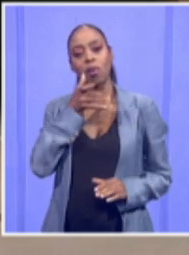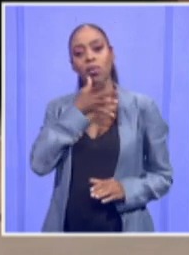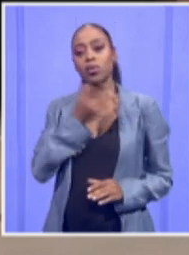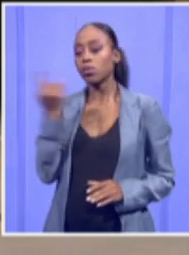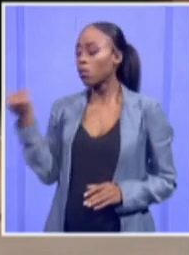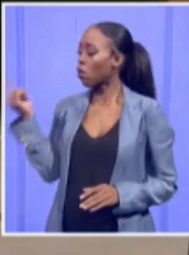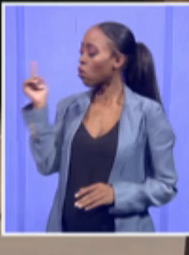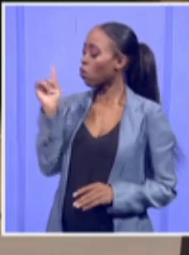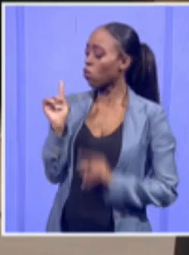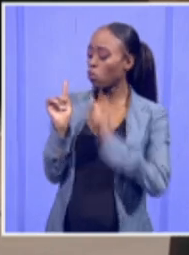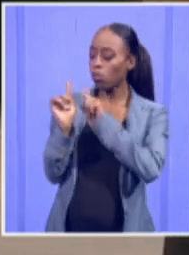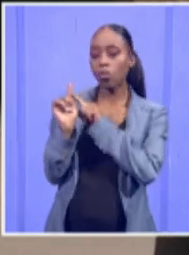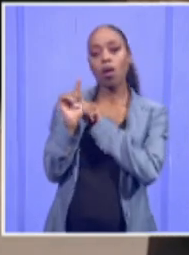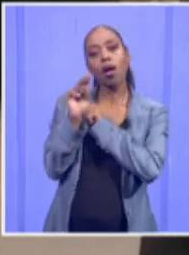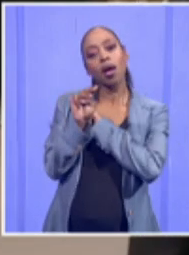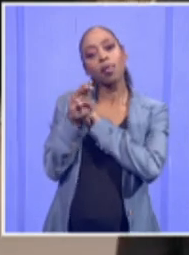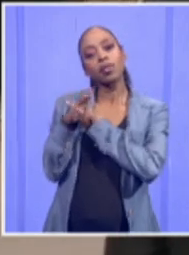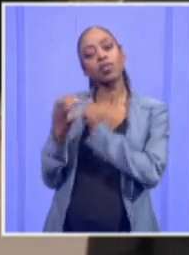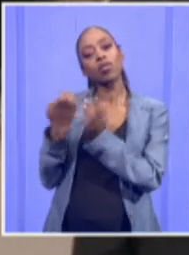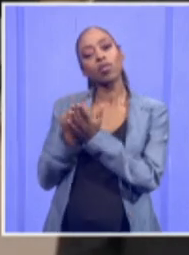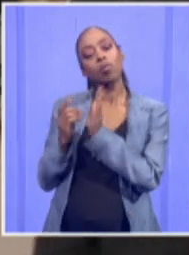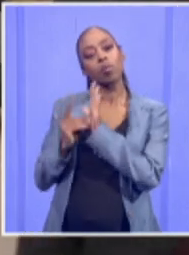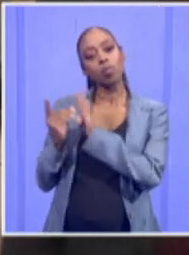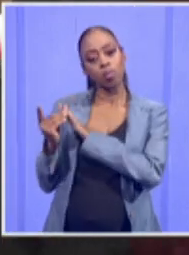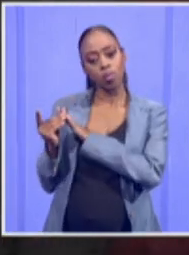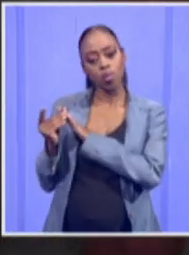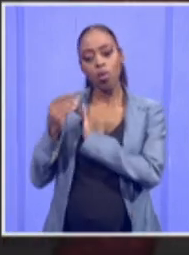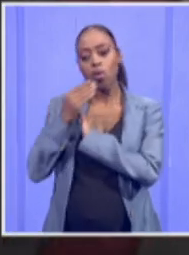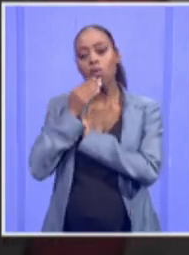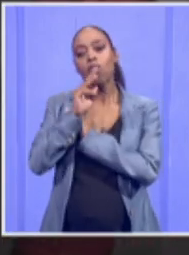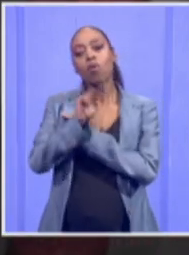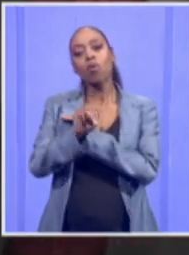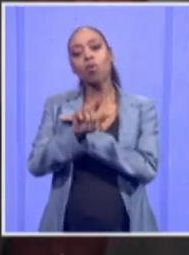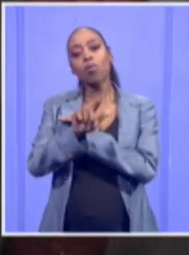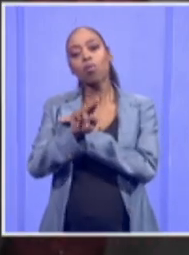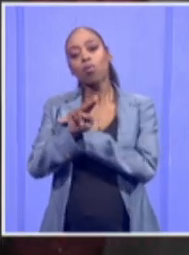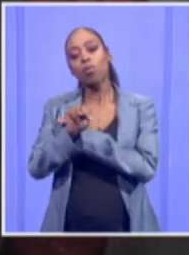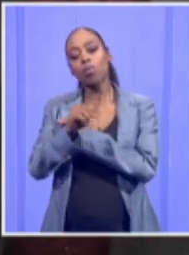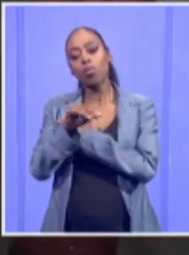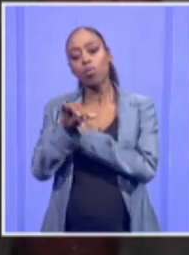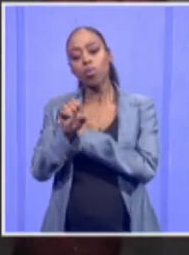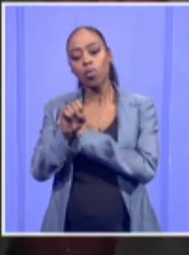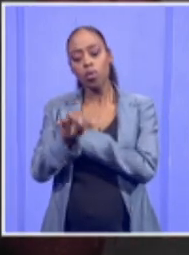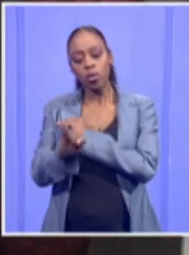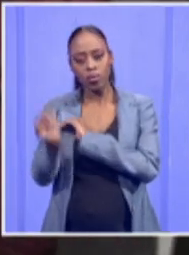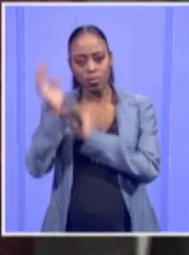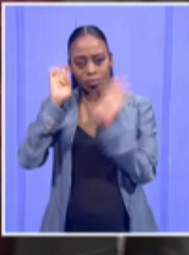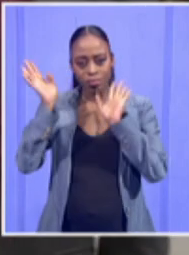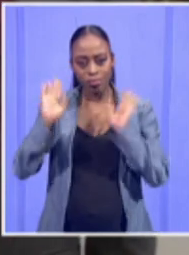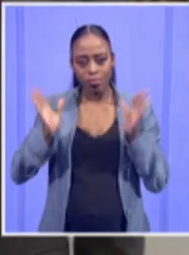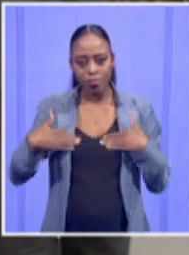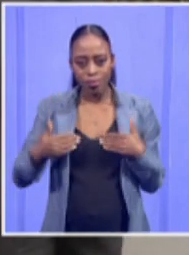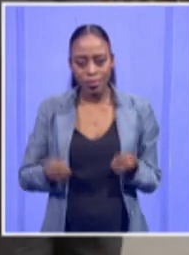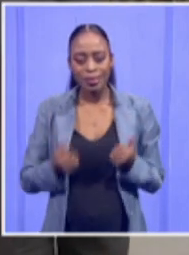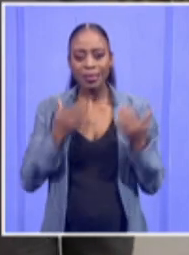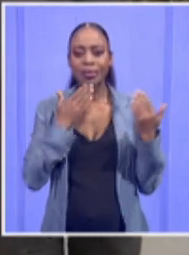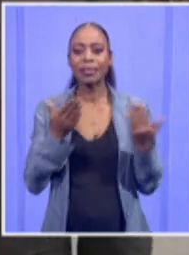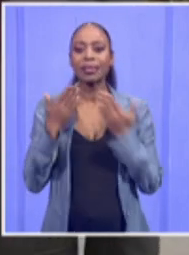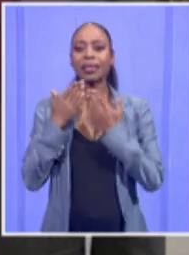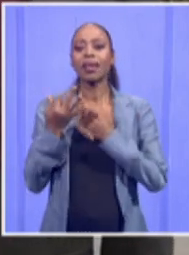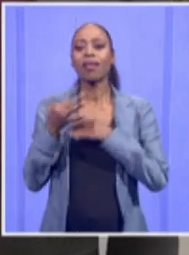for Economic Development into the conversation, Umlungisi Mvoko. A very good morning to you, sir, and thanks for your